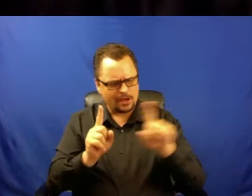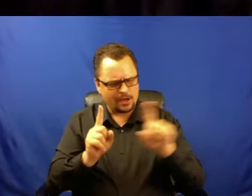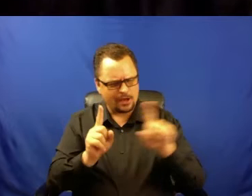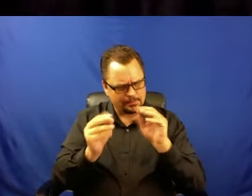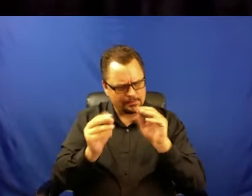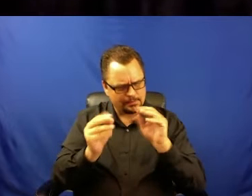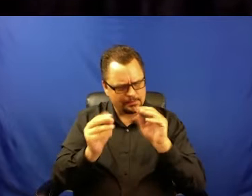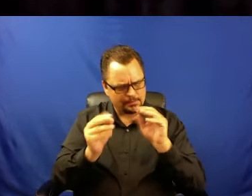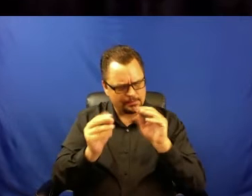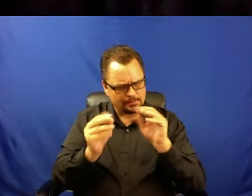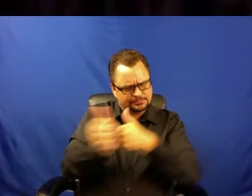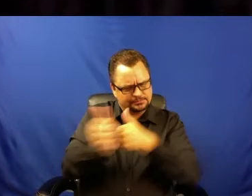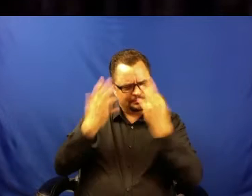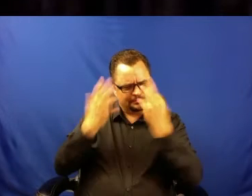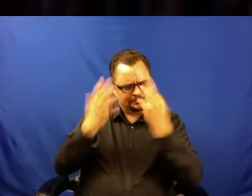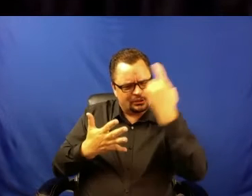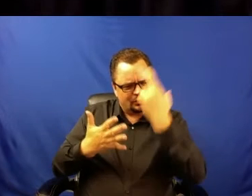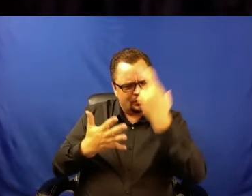seeing,